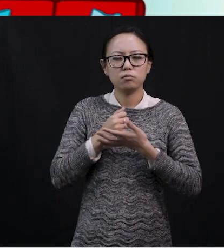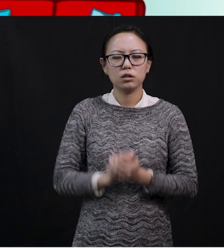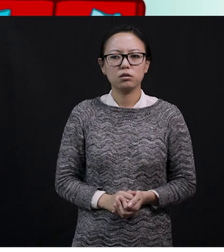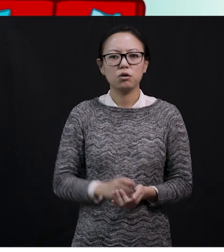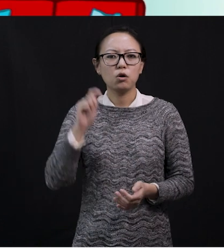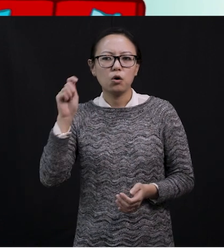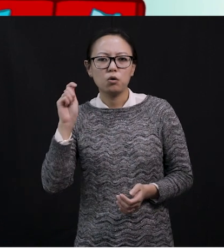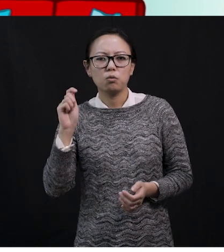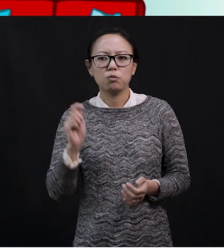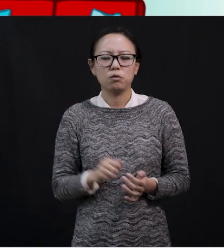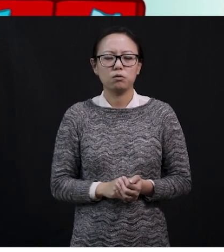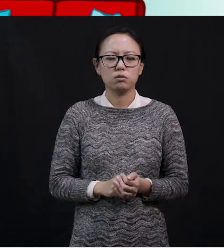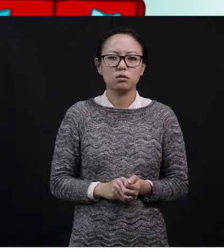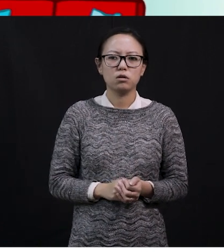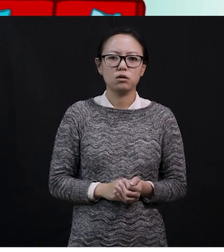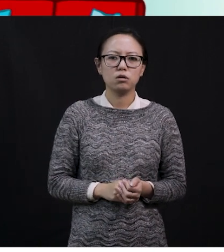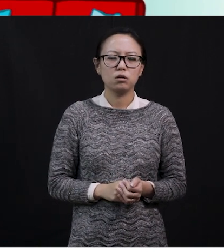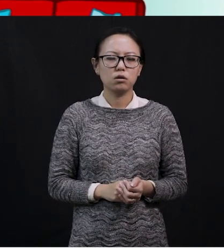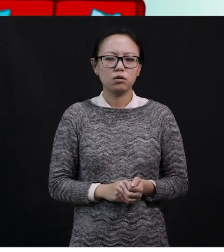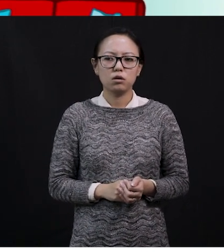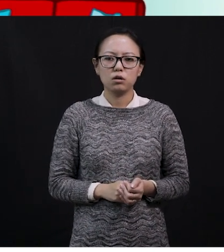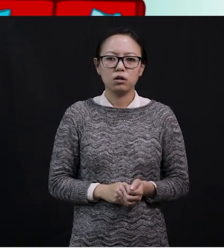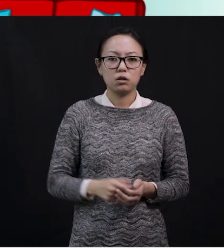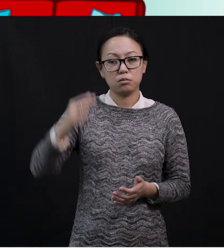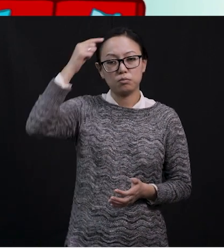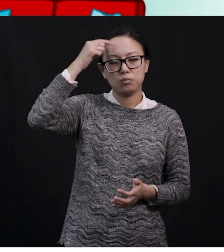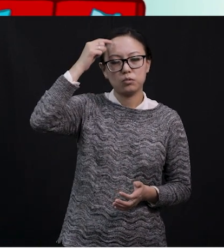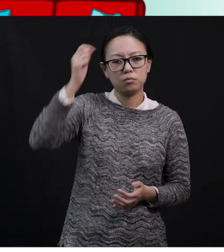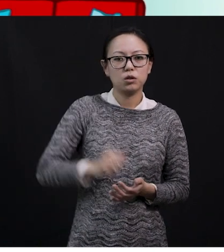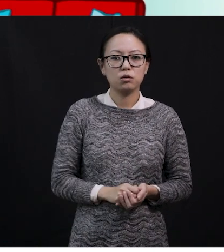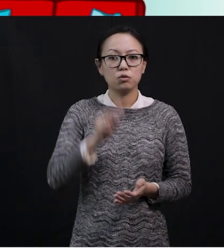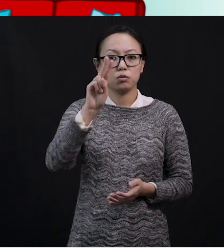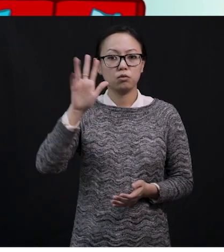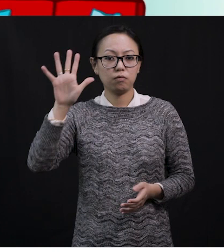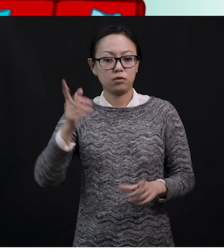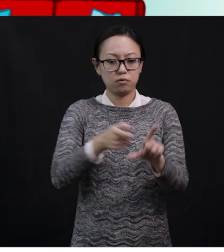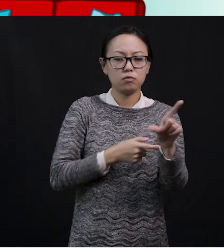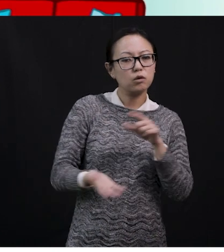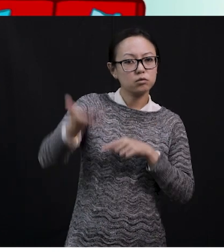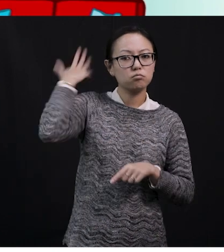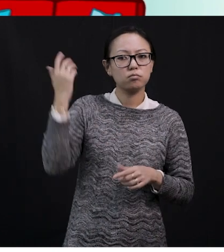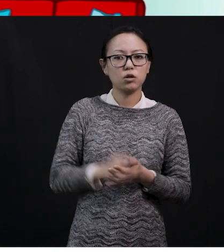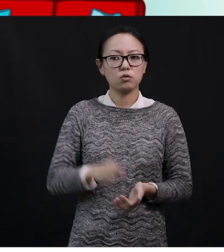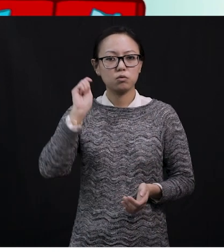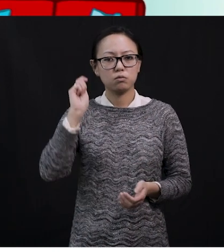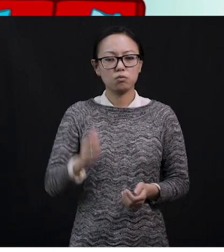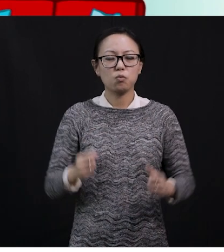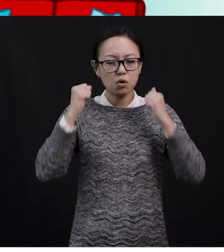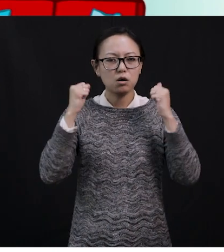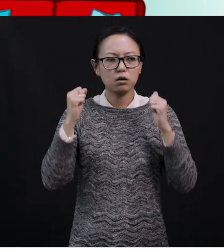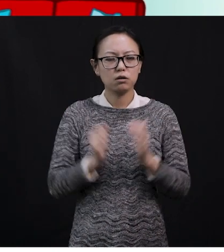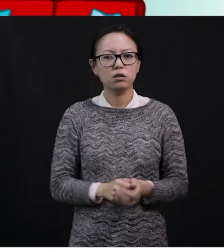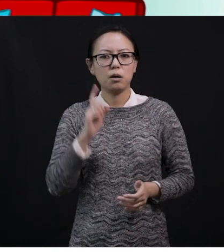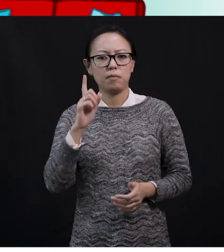not able to work. For 25 years, I have been known to be a very good worker, and yet now, with this loss of memory, I'm not